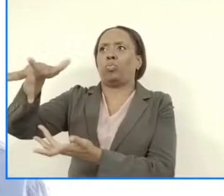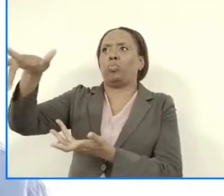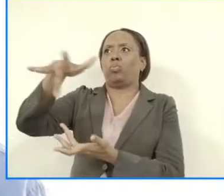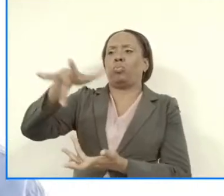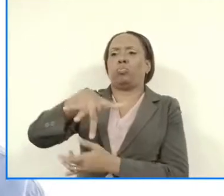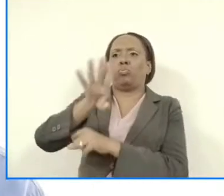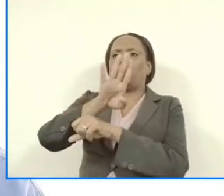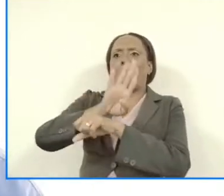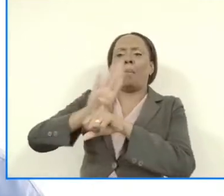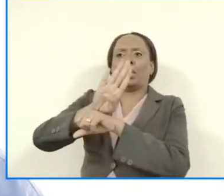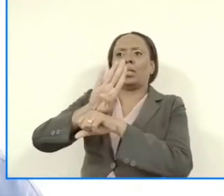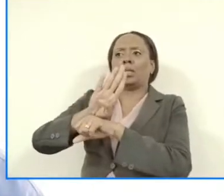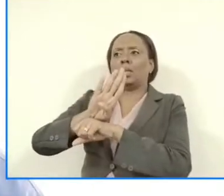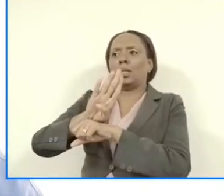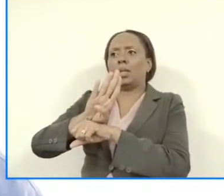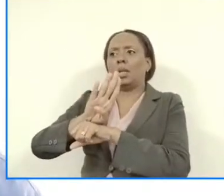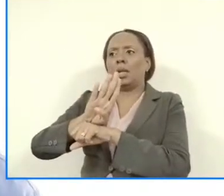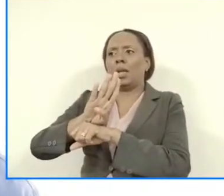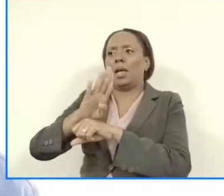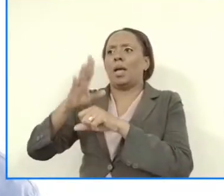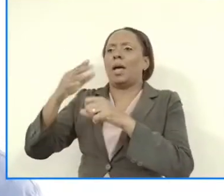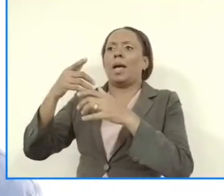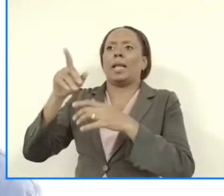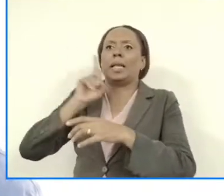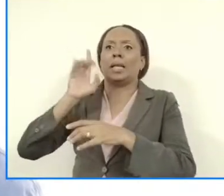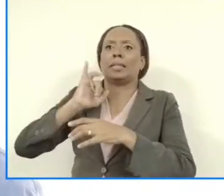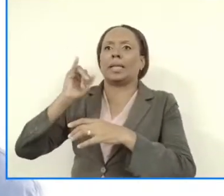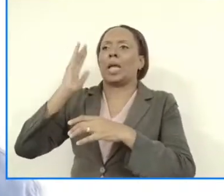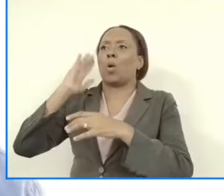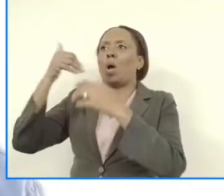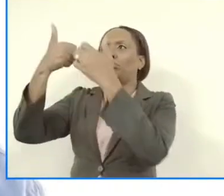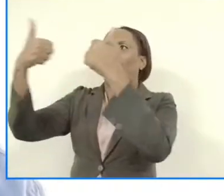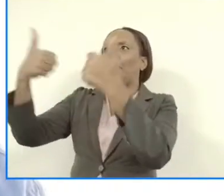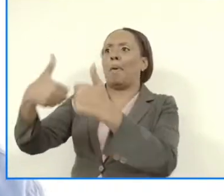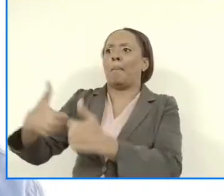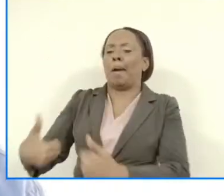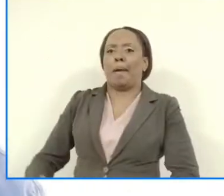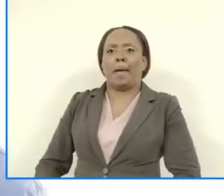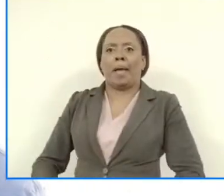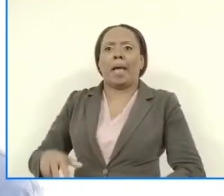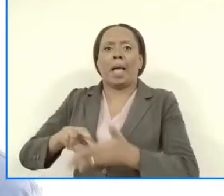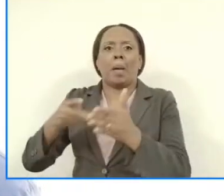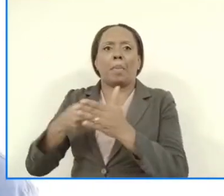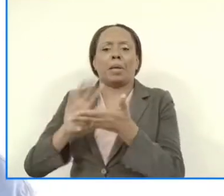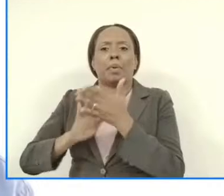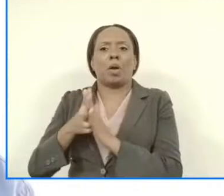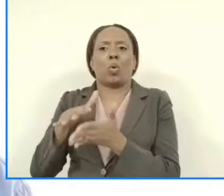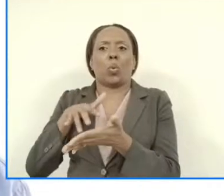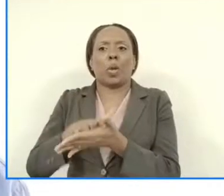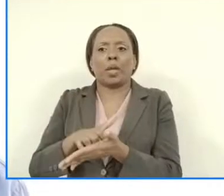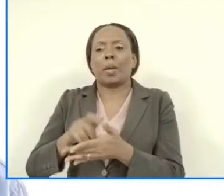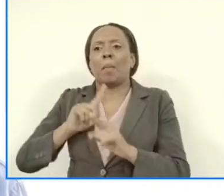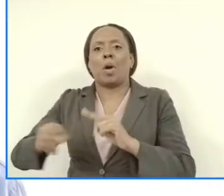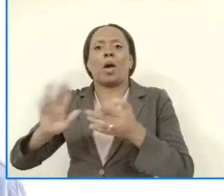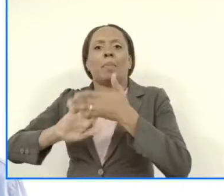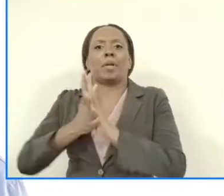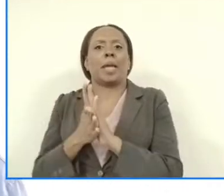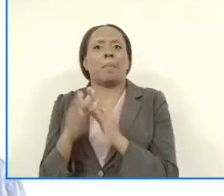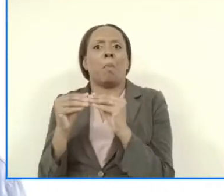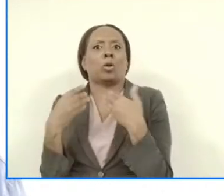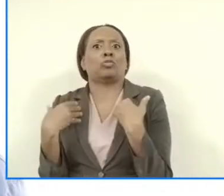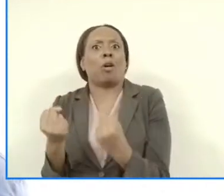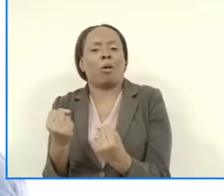at a number of points, it threatened to separate into two, which would have significantly weakened the storm. But every time that happened, the storm came back together